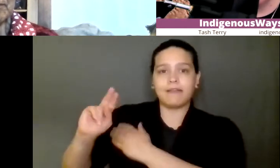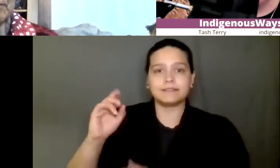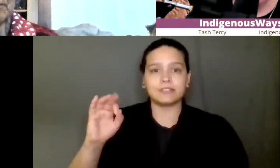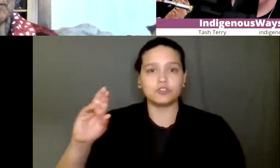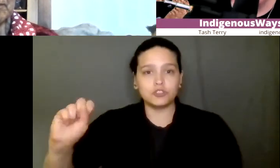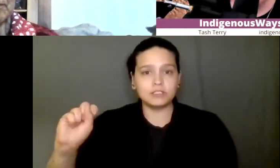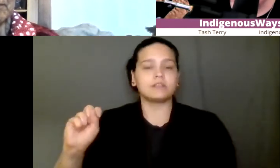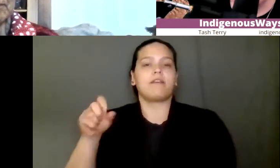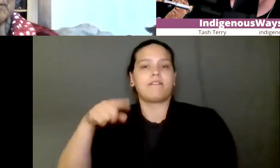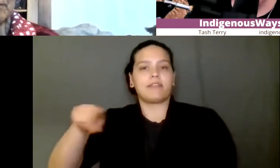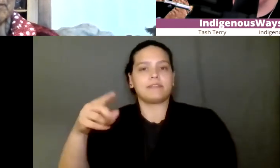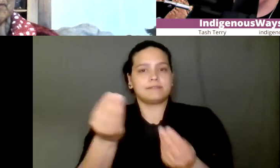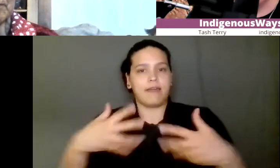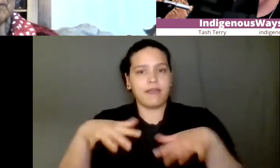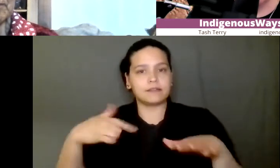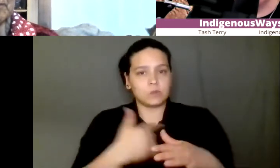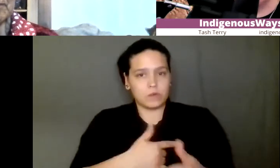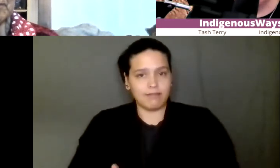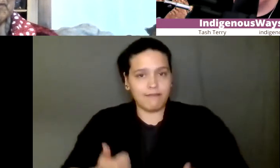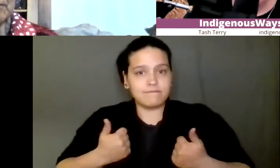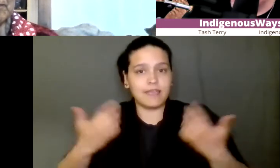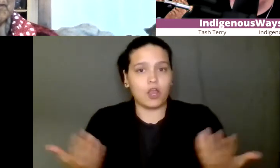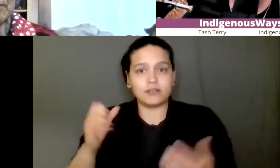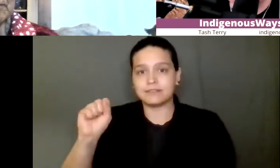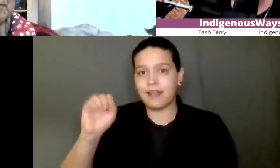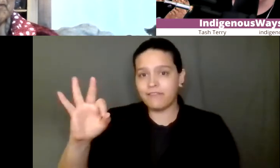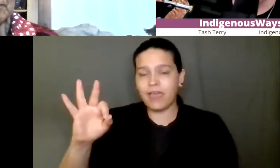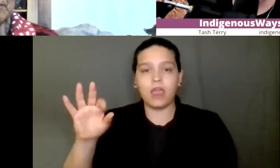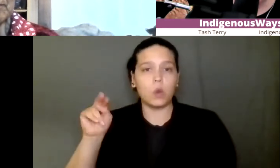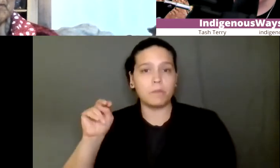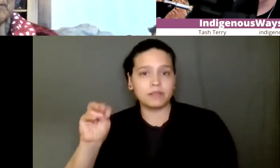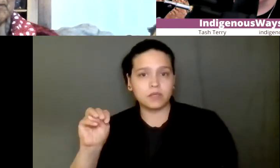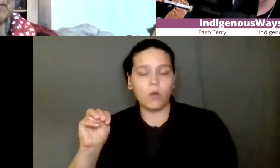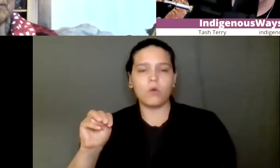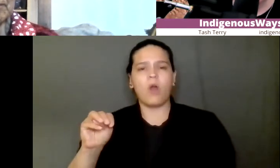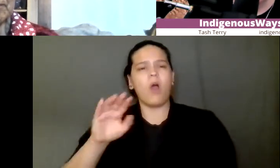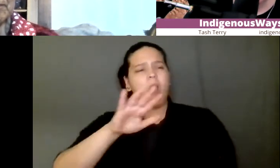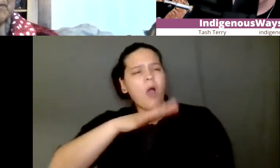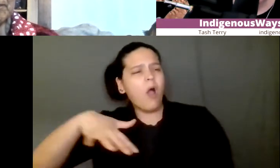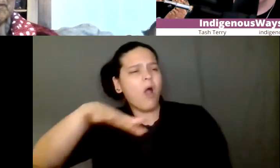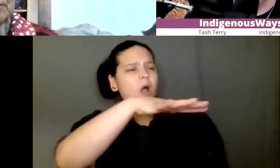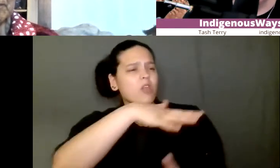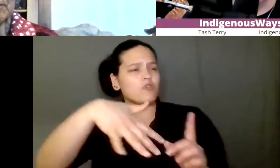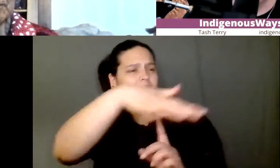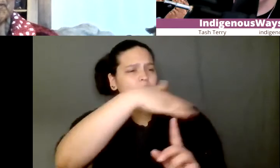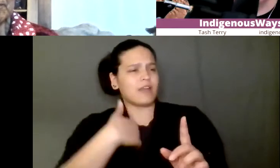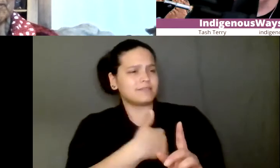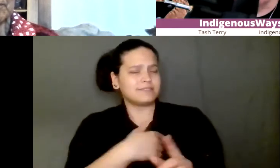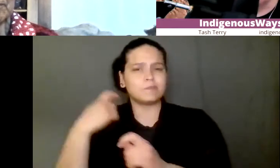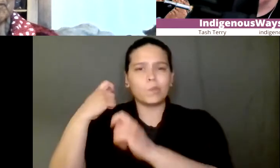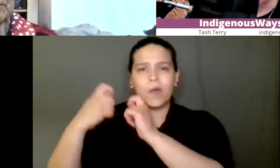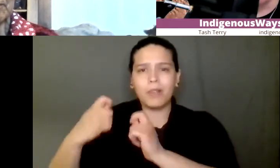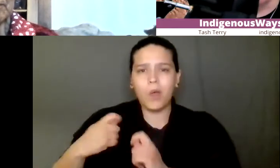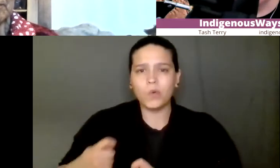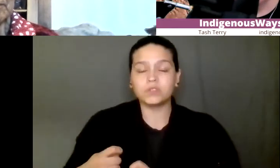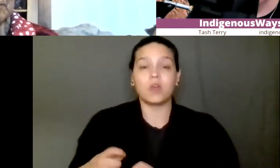reside here in Santa Fe, New Mexico. All around us is pueblos. Wherever you're beaming in from, we'd like